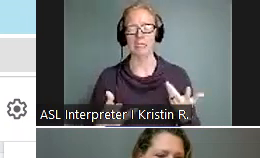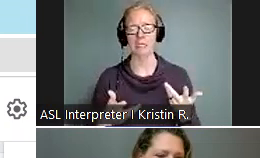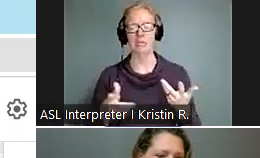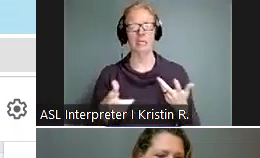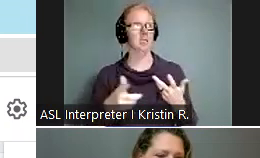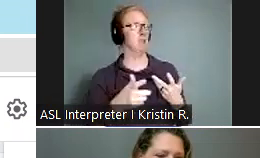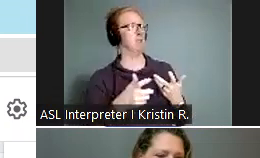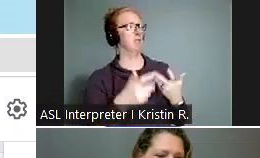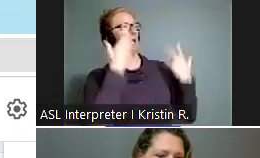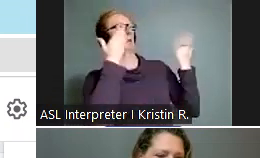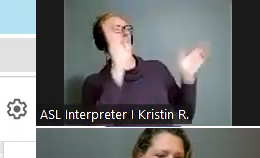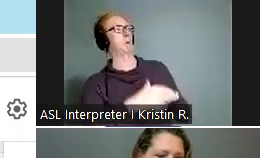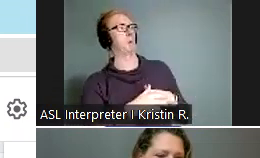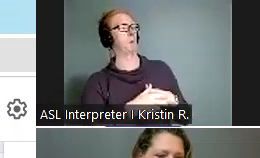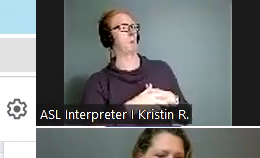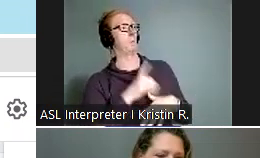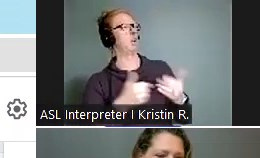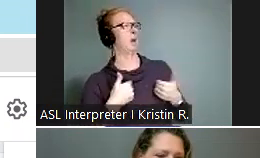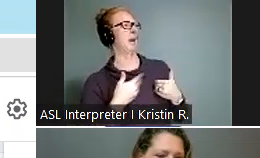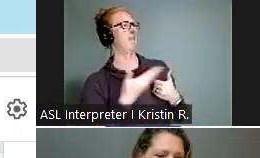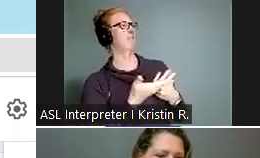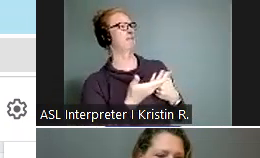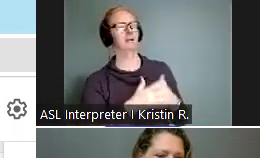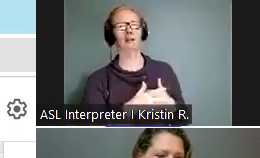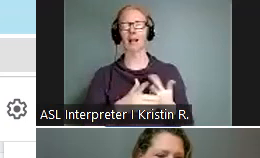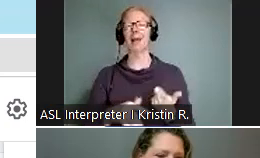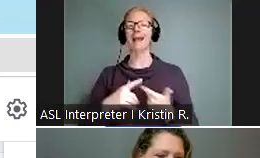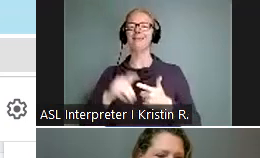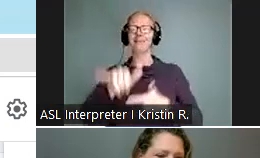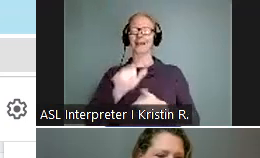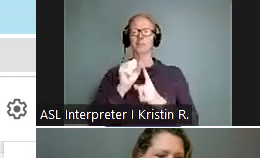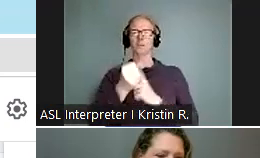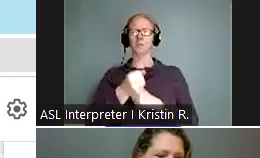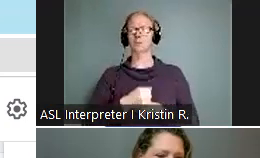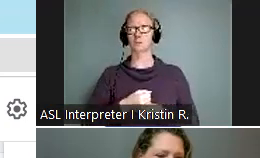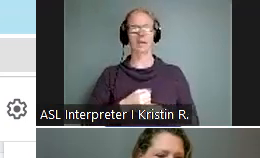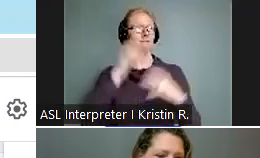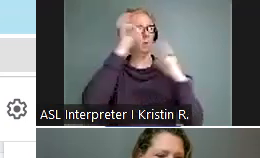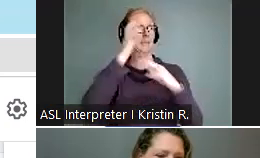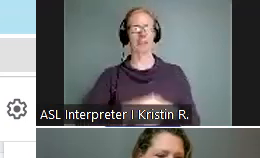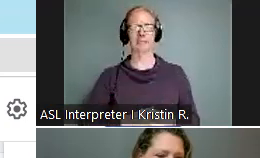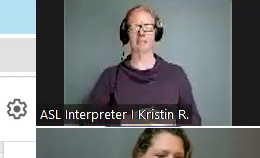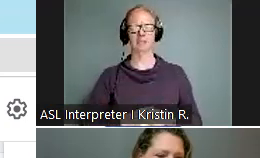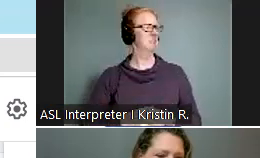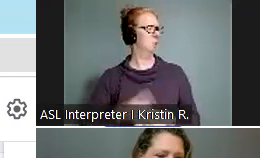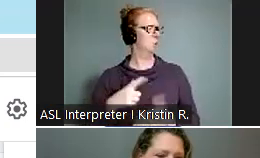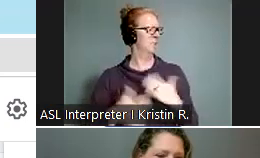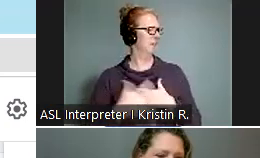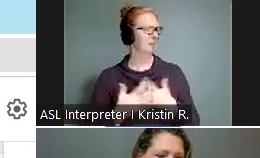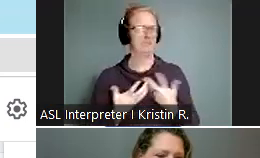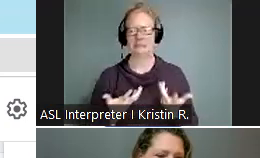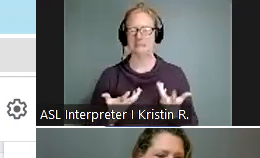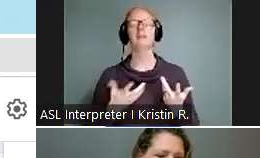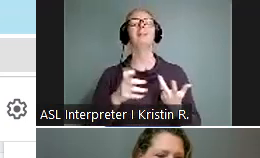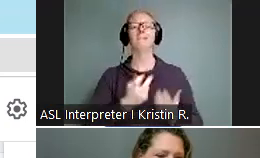like, I don't know. What do you have? And maybe you're like, I don't know. What do I have? And